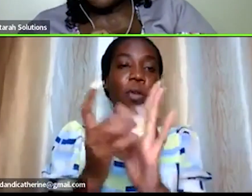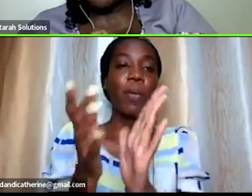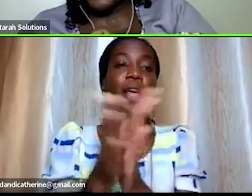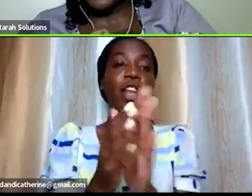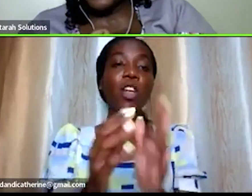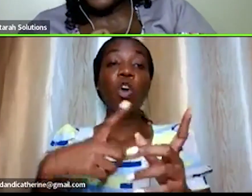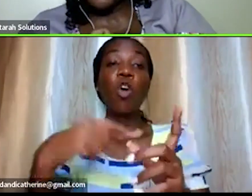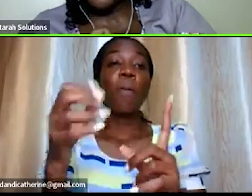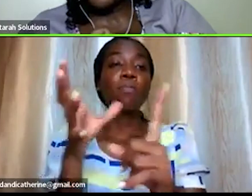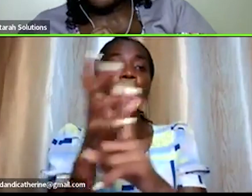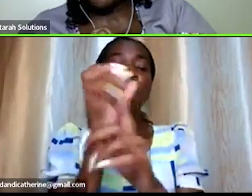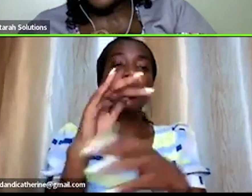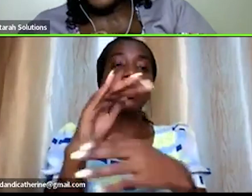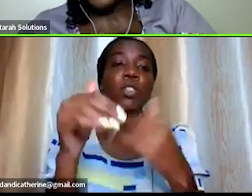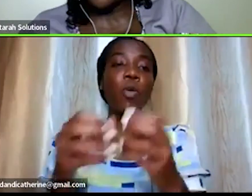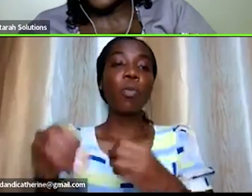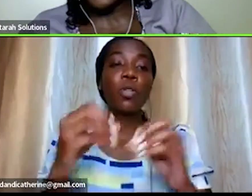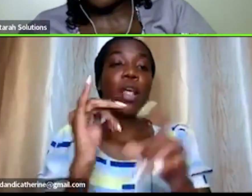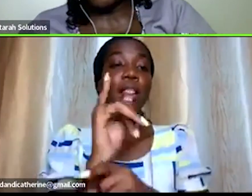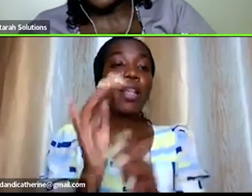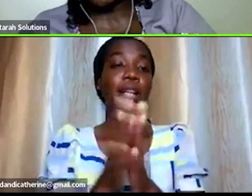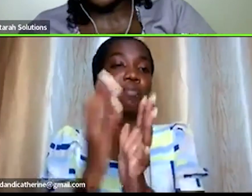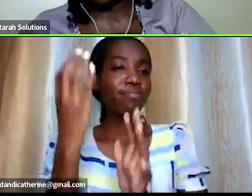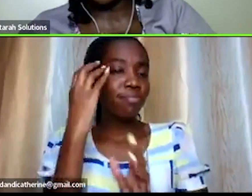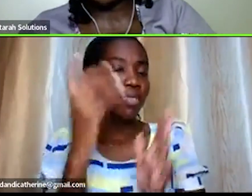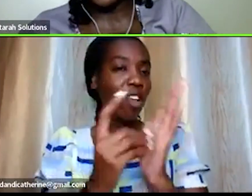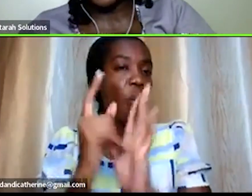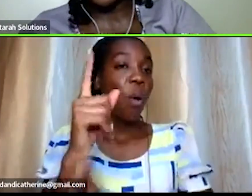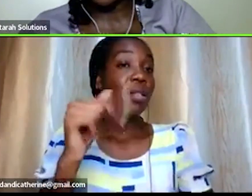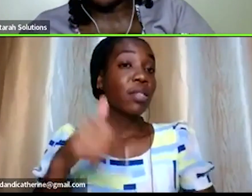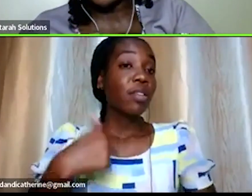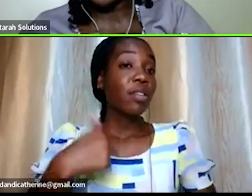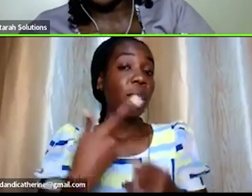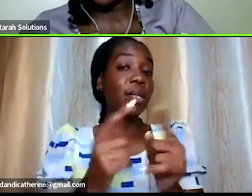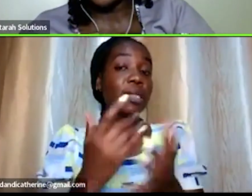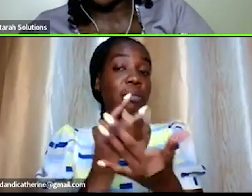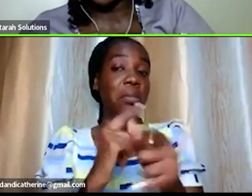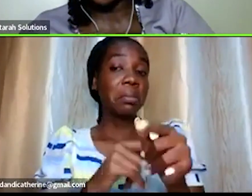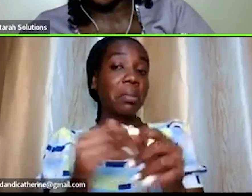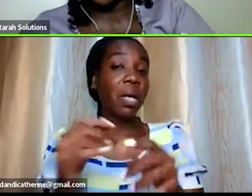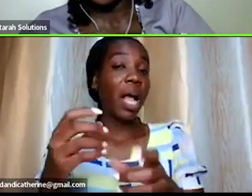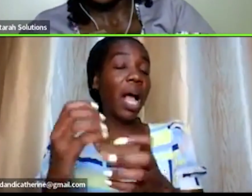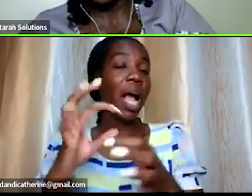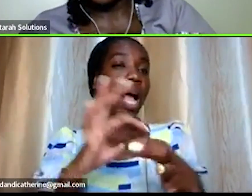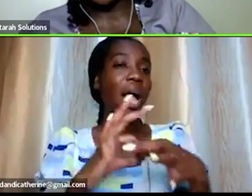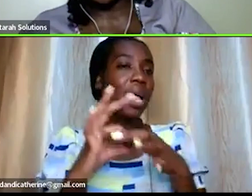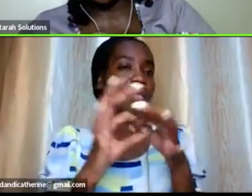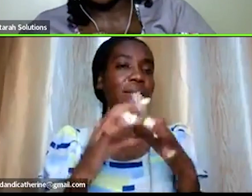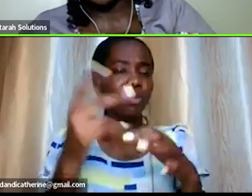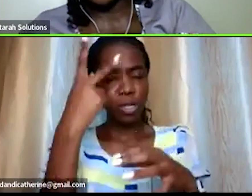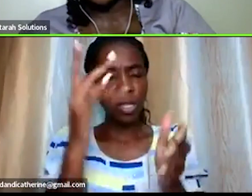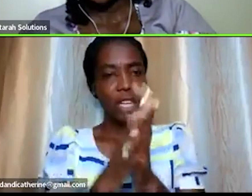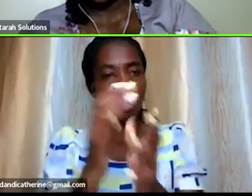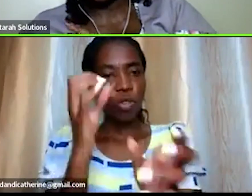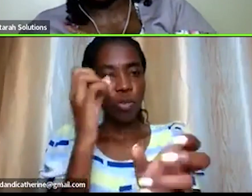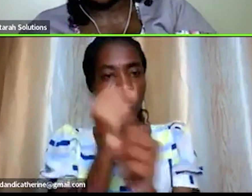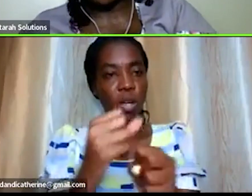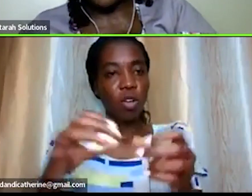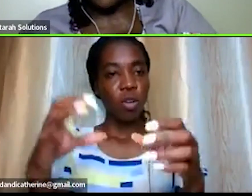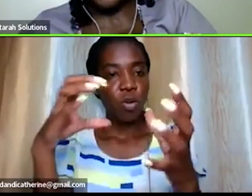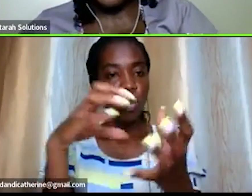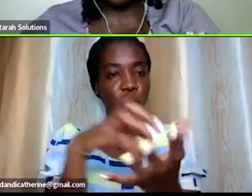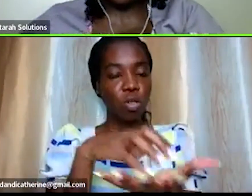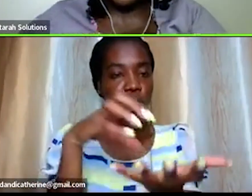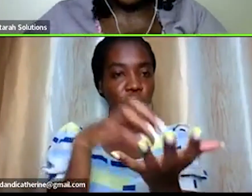And Martin says, career development is in oneself, but sometimes company culture, policies, and working conditions here hinder